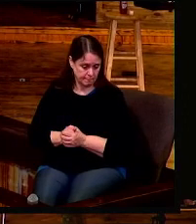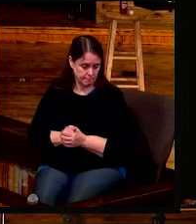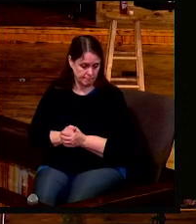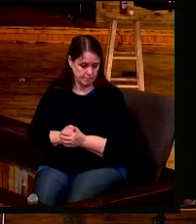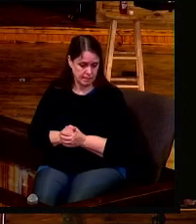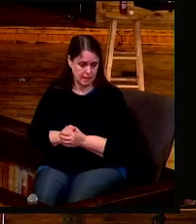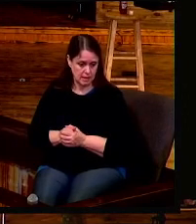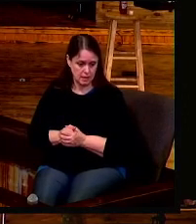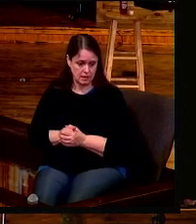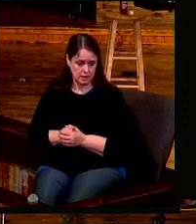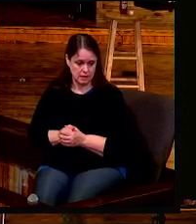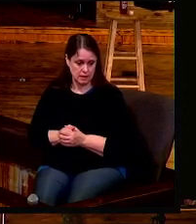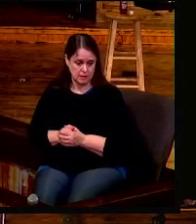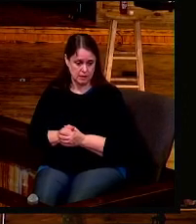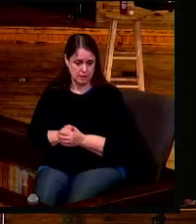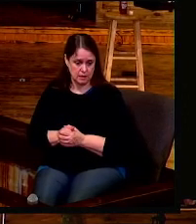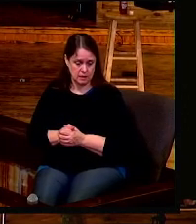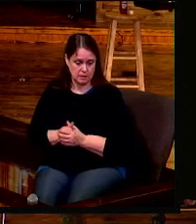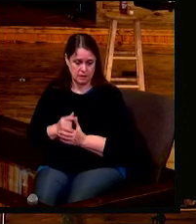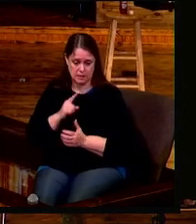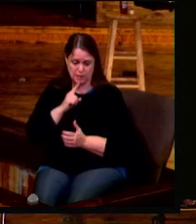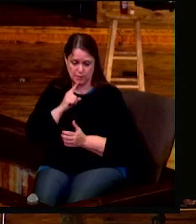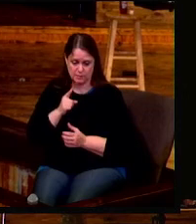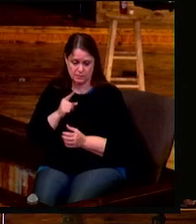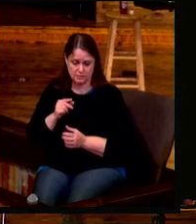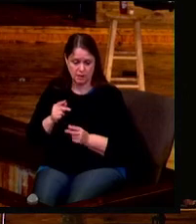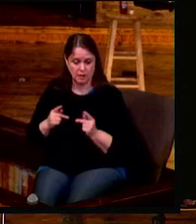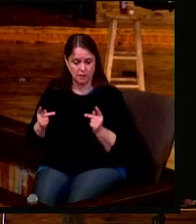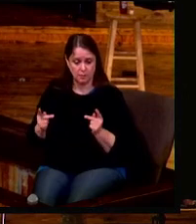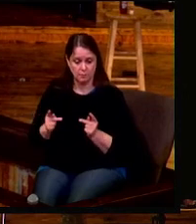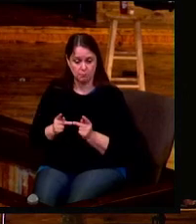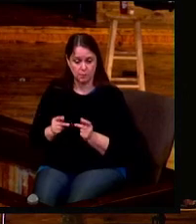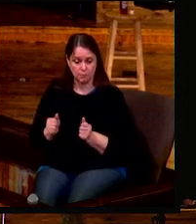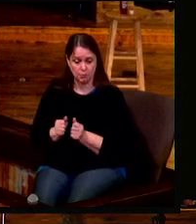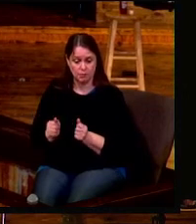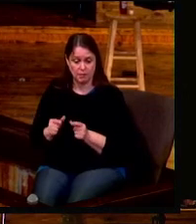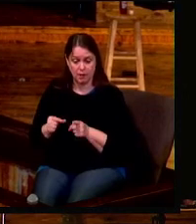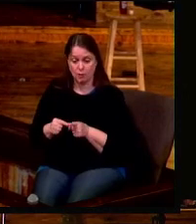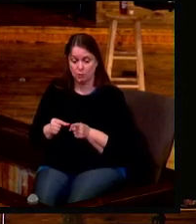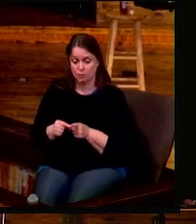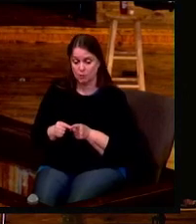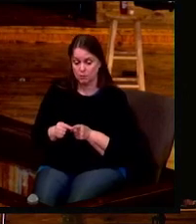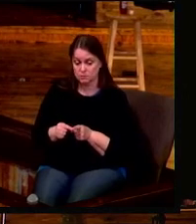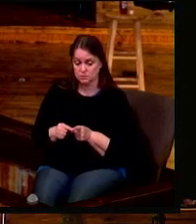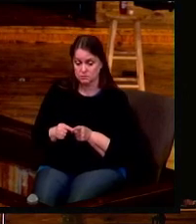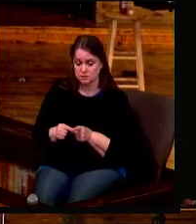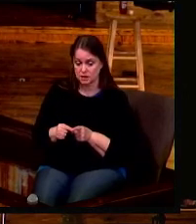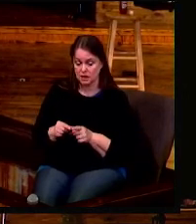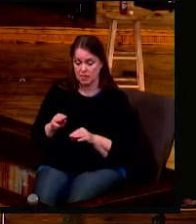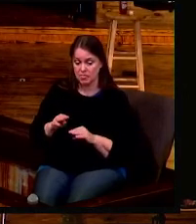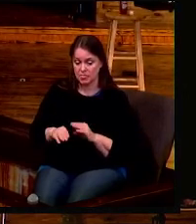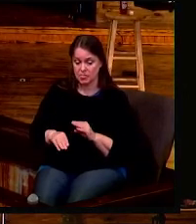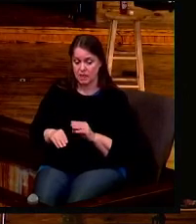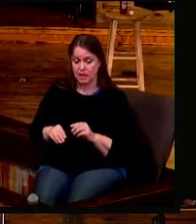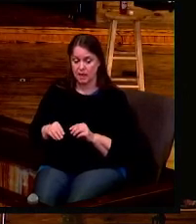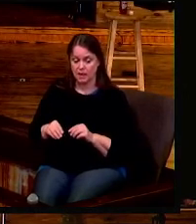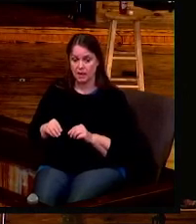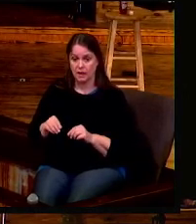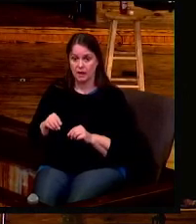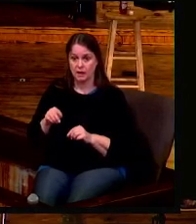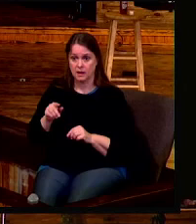he represented and was telling people, without his words, but he was telling people that what he believed